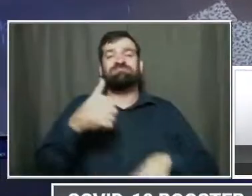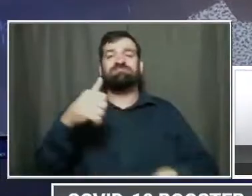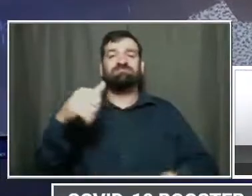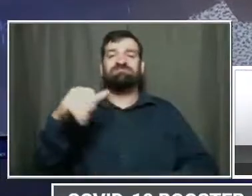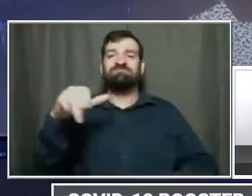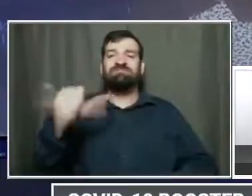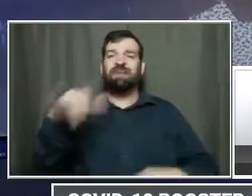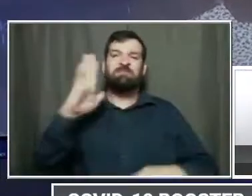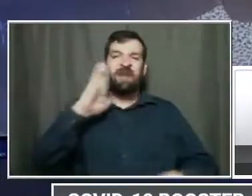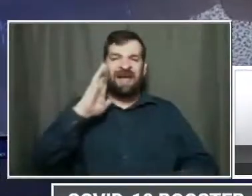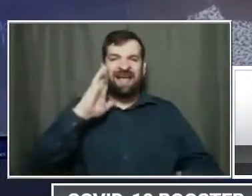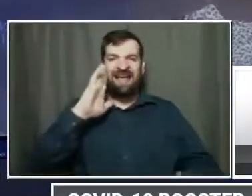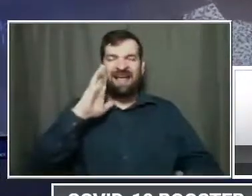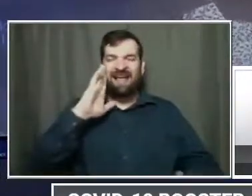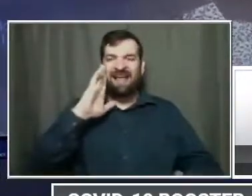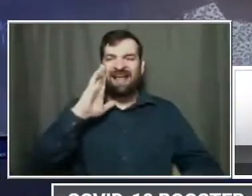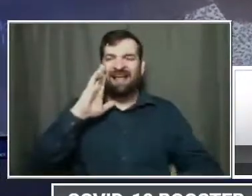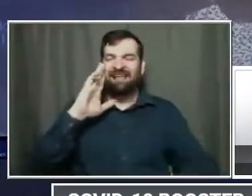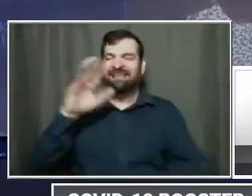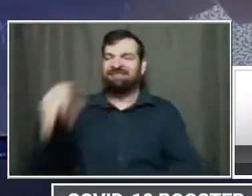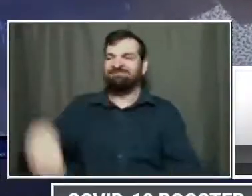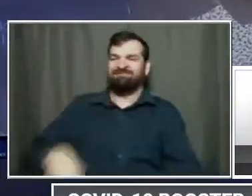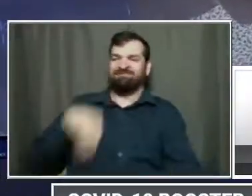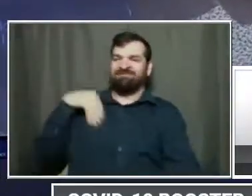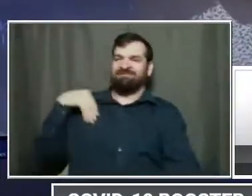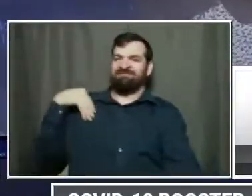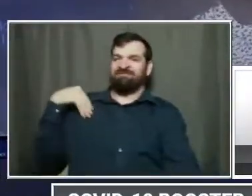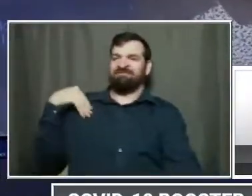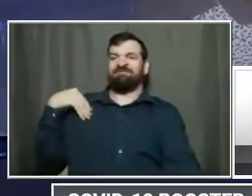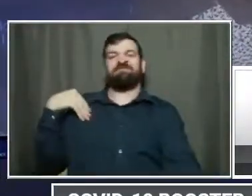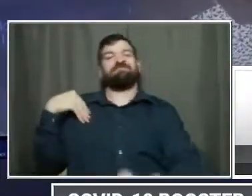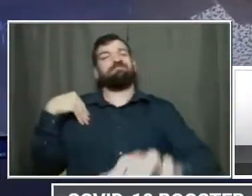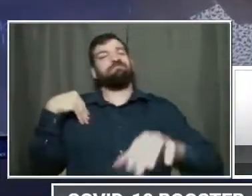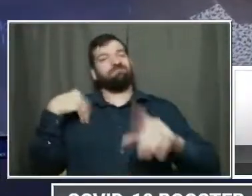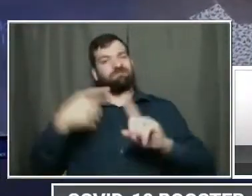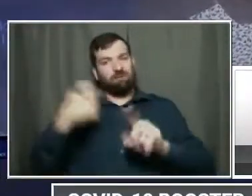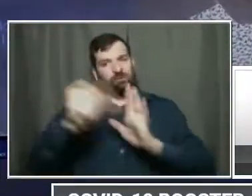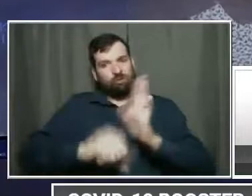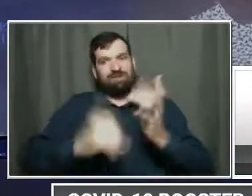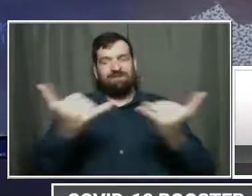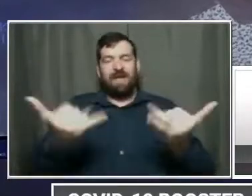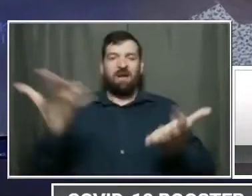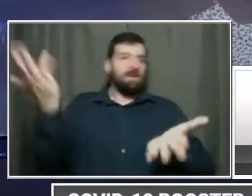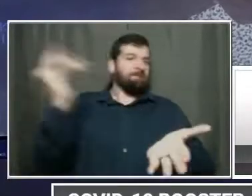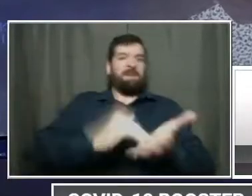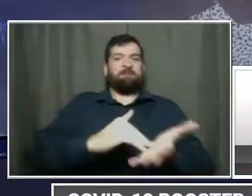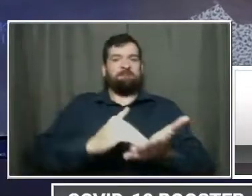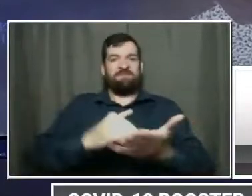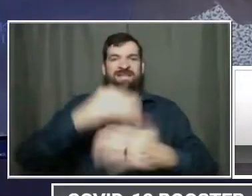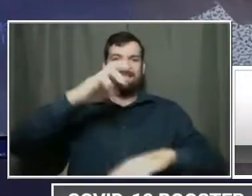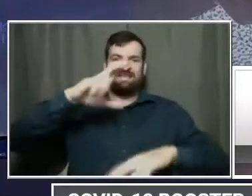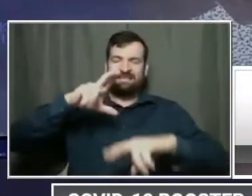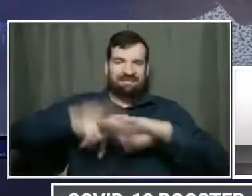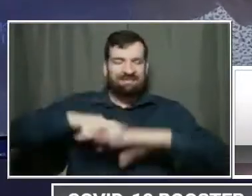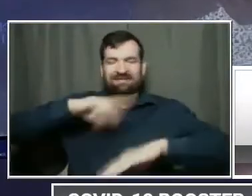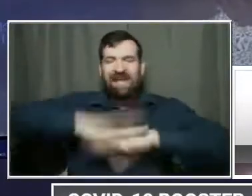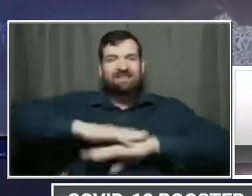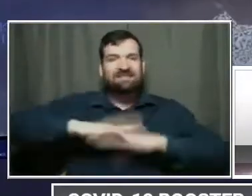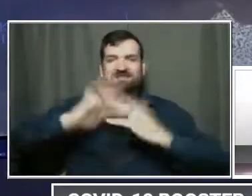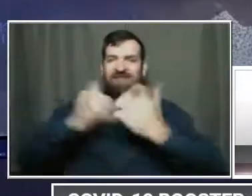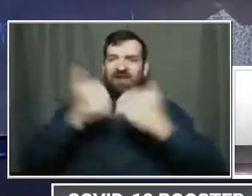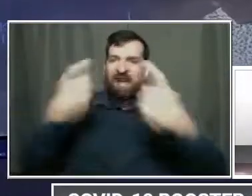bed, covered up and just fresh out of surgery, and now you're sitting here front and center on the desk. All right. How'd that happen? You tell me. All